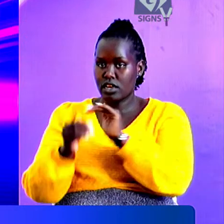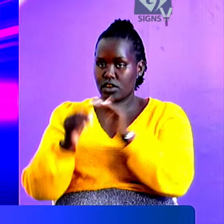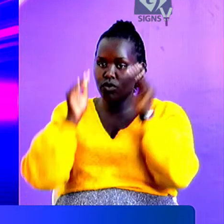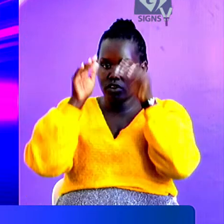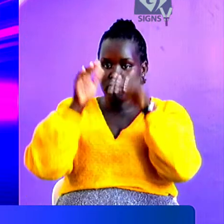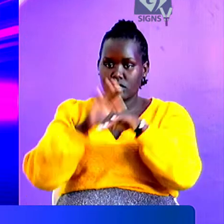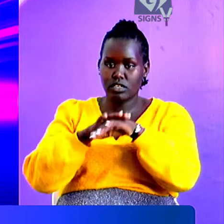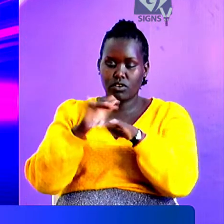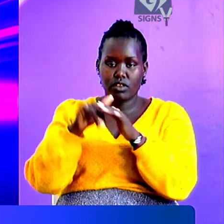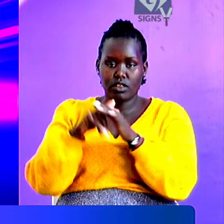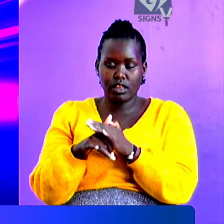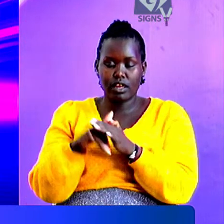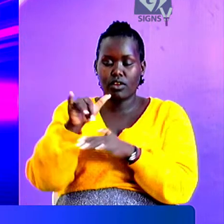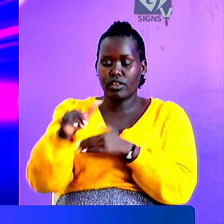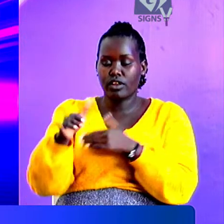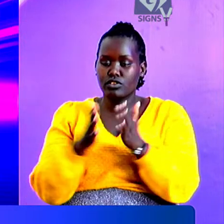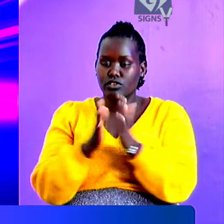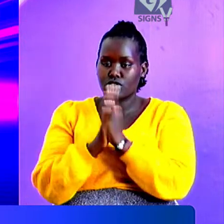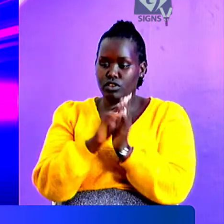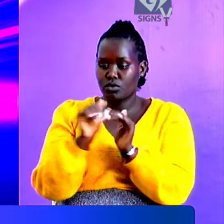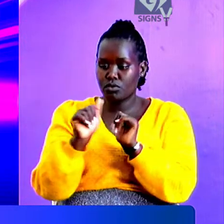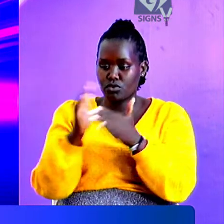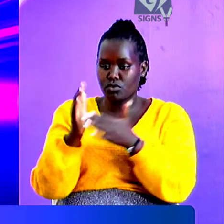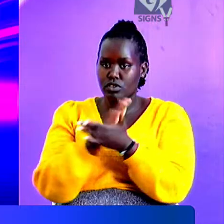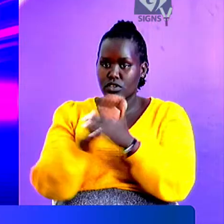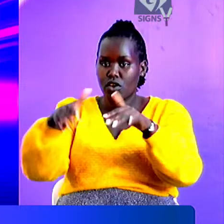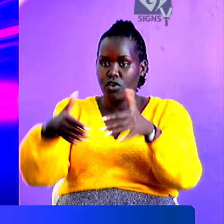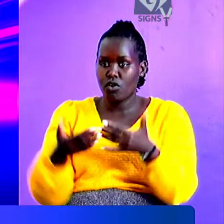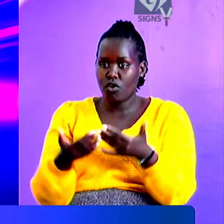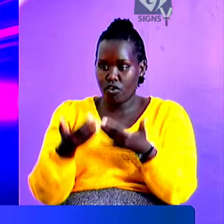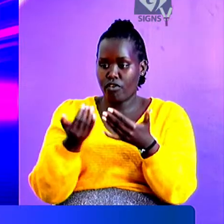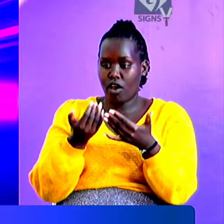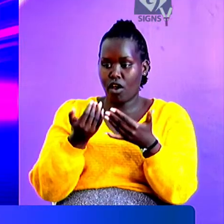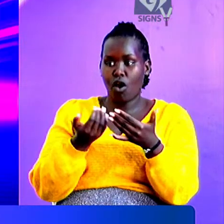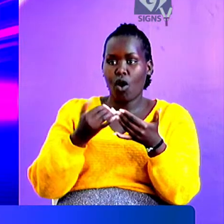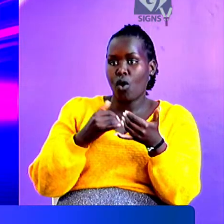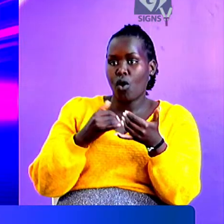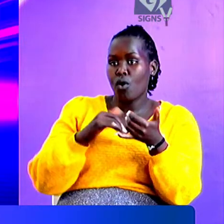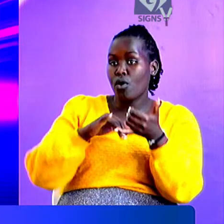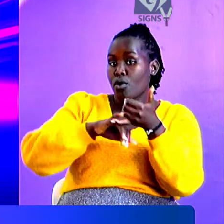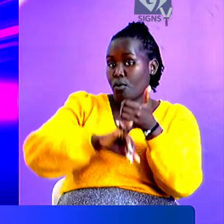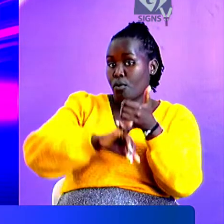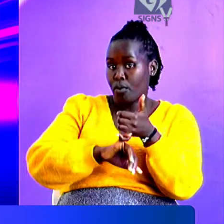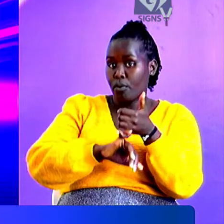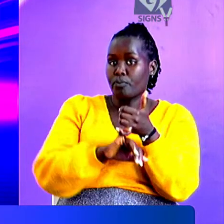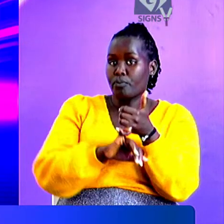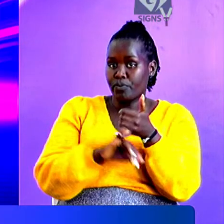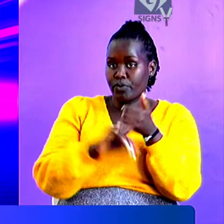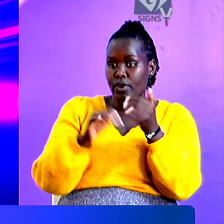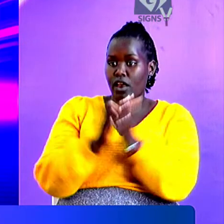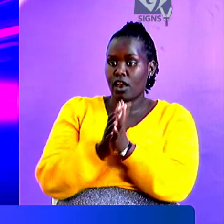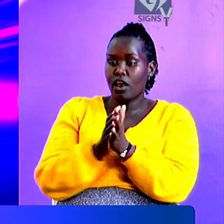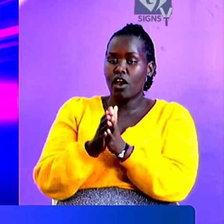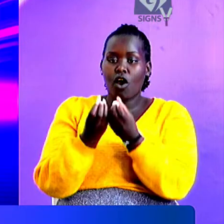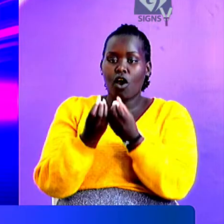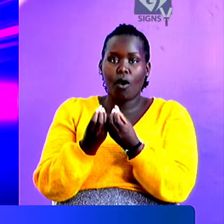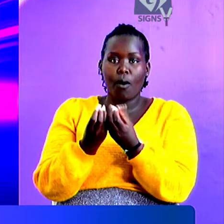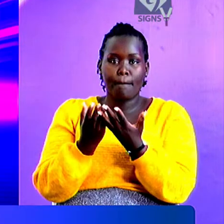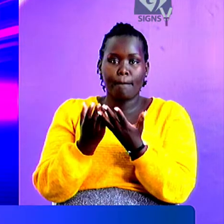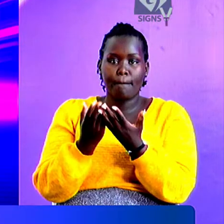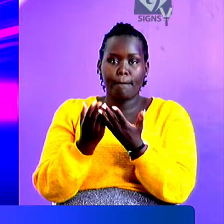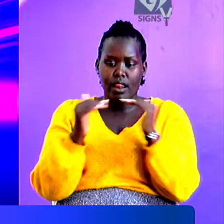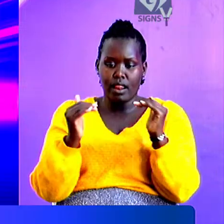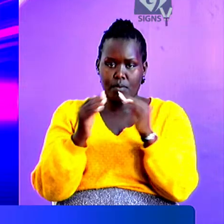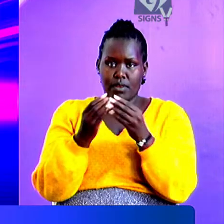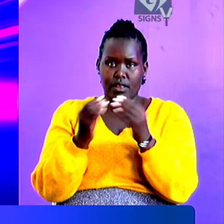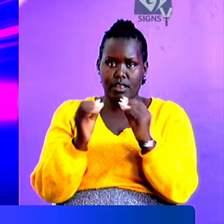that story that we shared this morning of how spouses, political spouses, are no longer off limits when it comes to the campaigning trail,